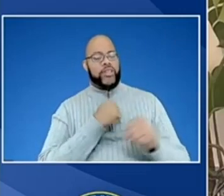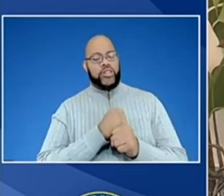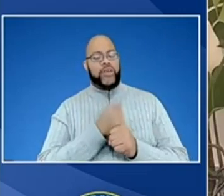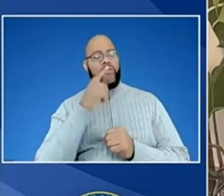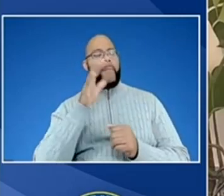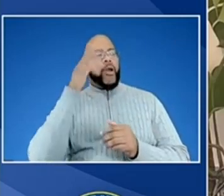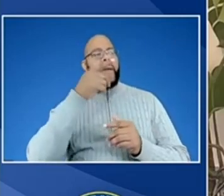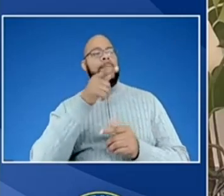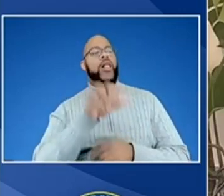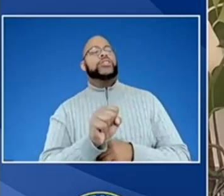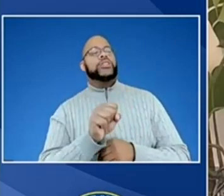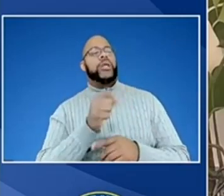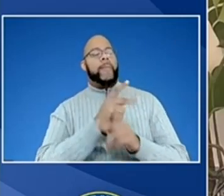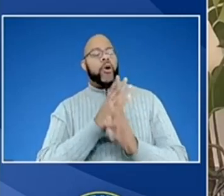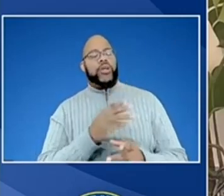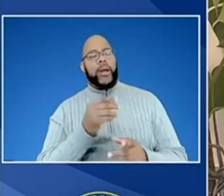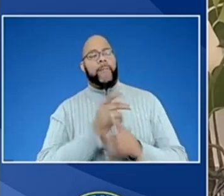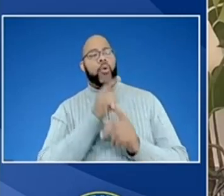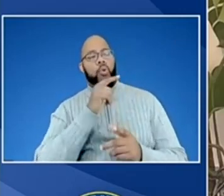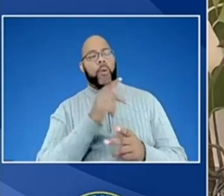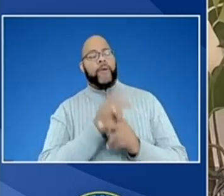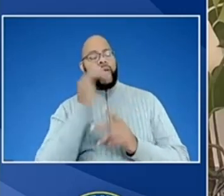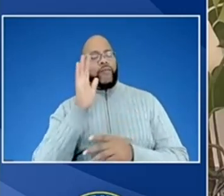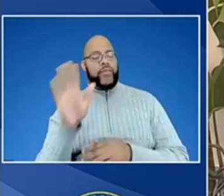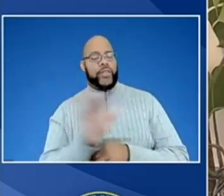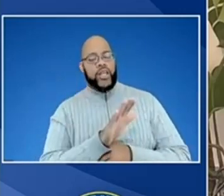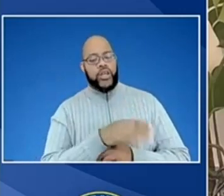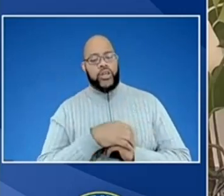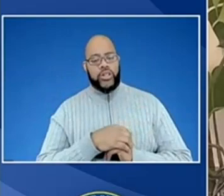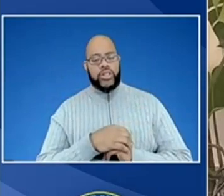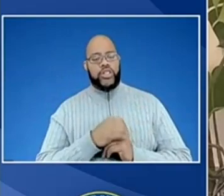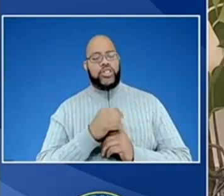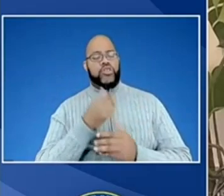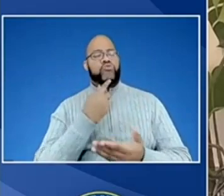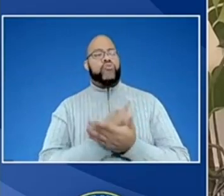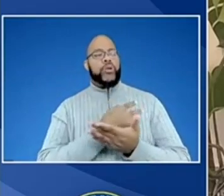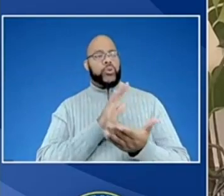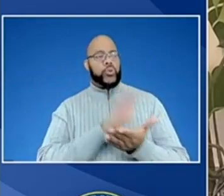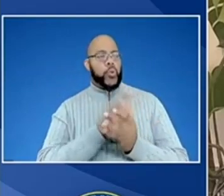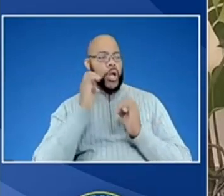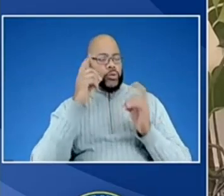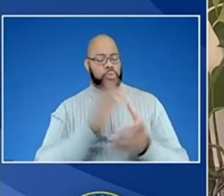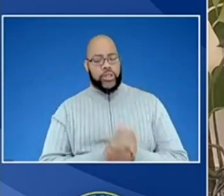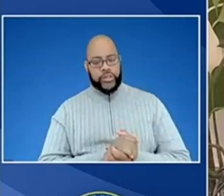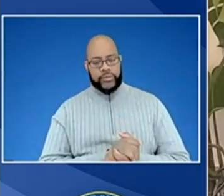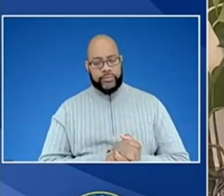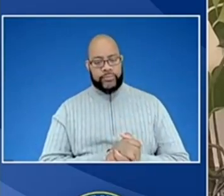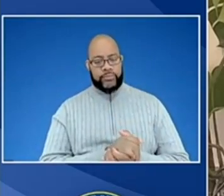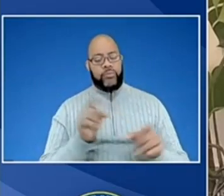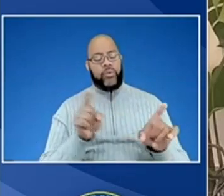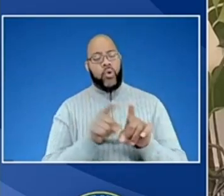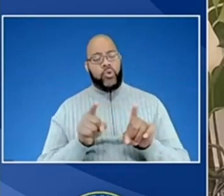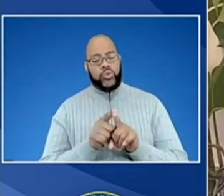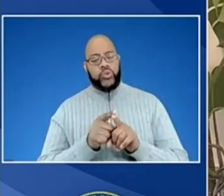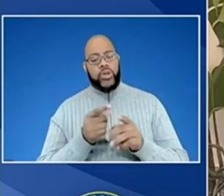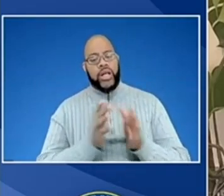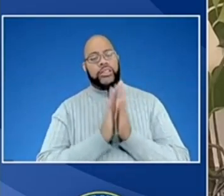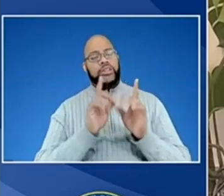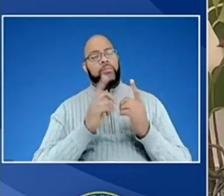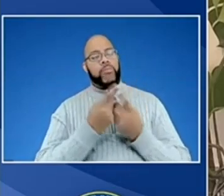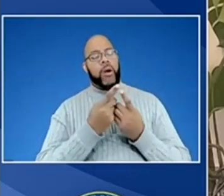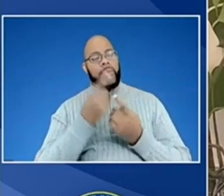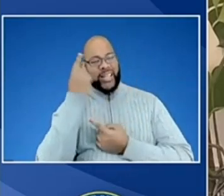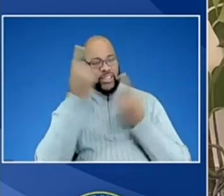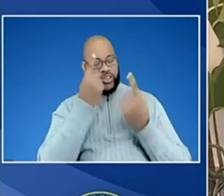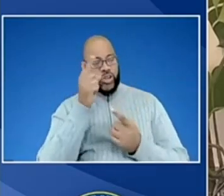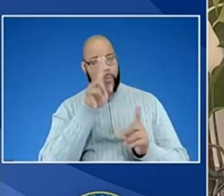Plus borrowers and borrowers who borrowed for their graduate school education. I also would ask that the department consider